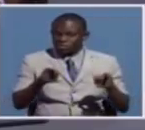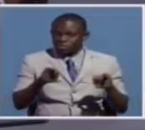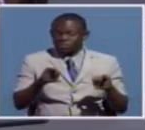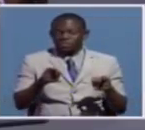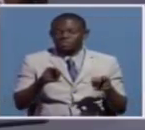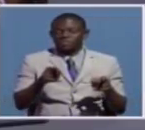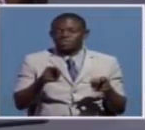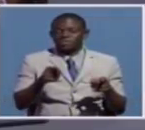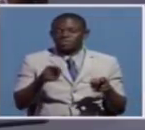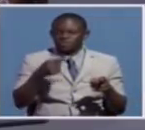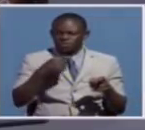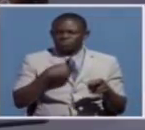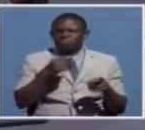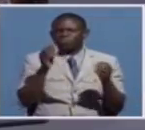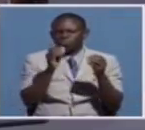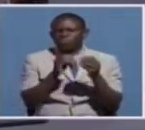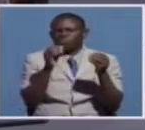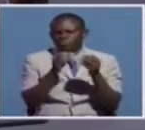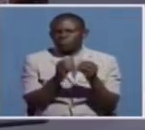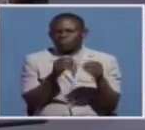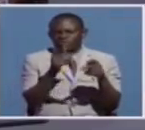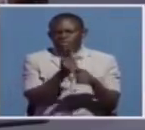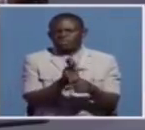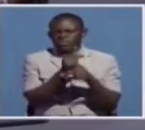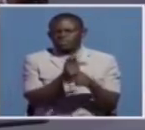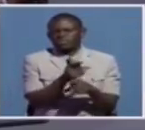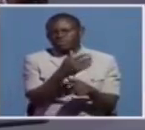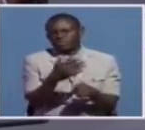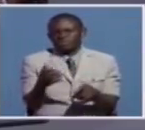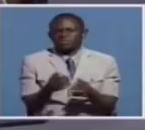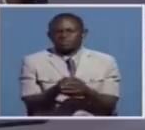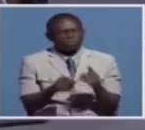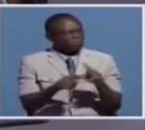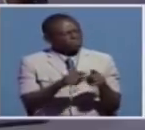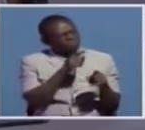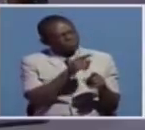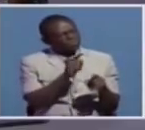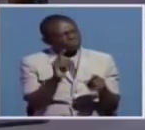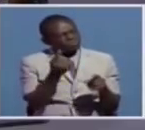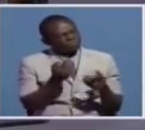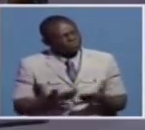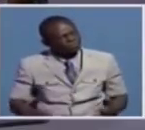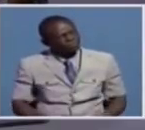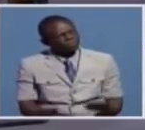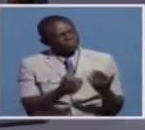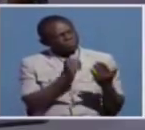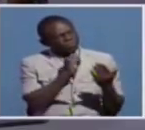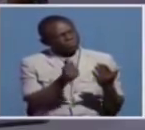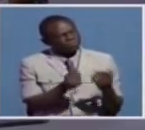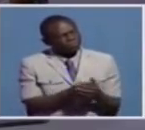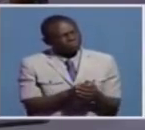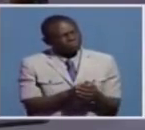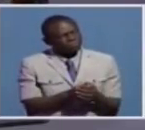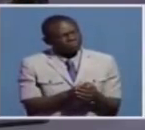I wasn't the firstborn. But this sort of, with middle kids have got this thing that the top kids are too old